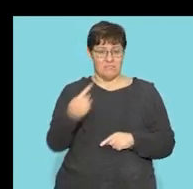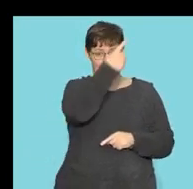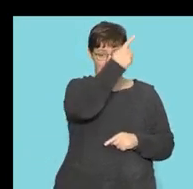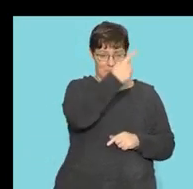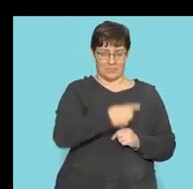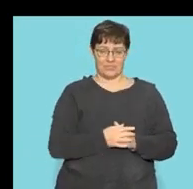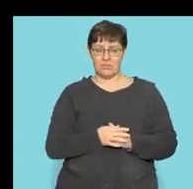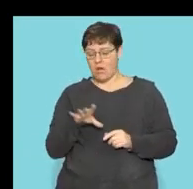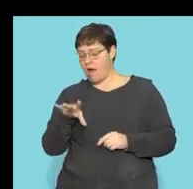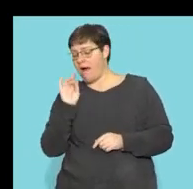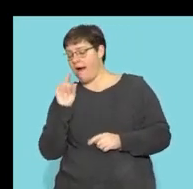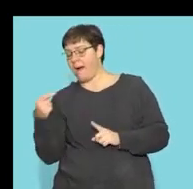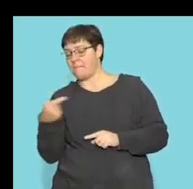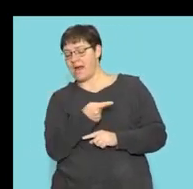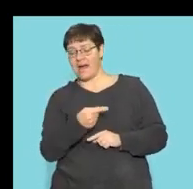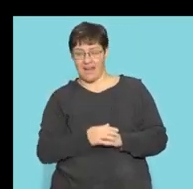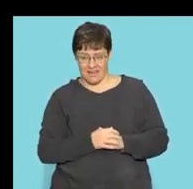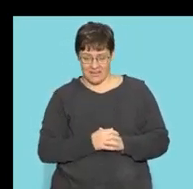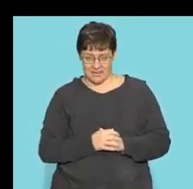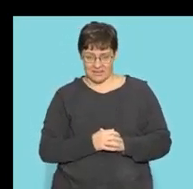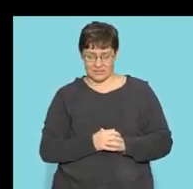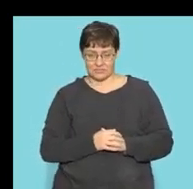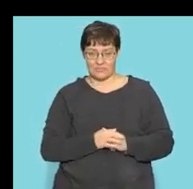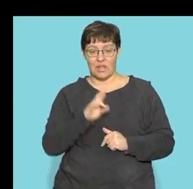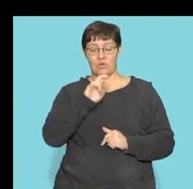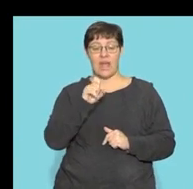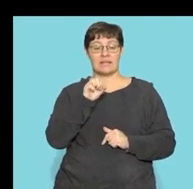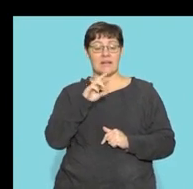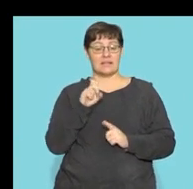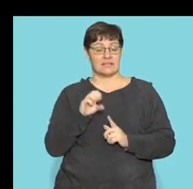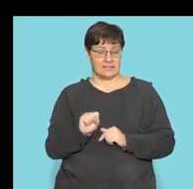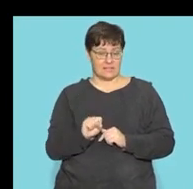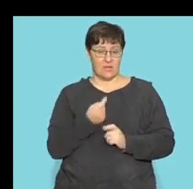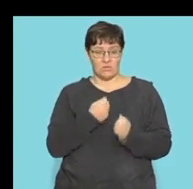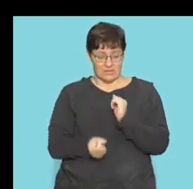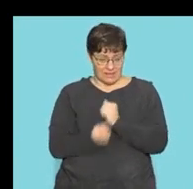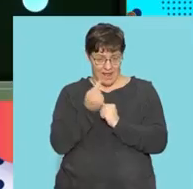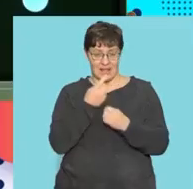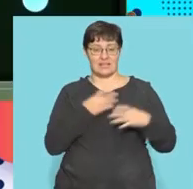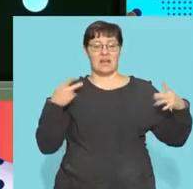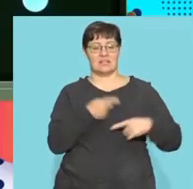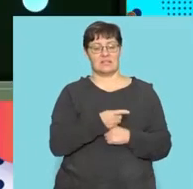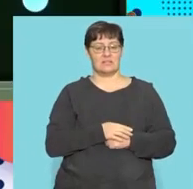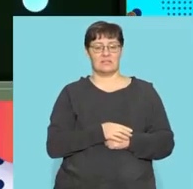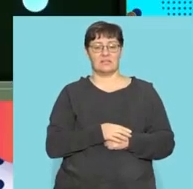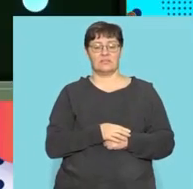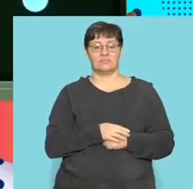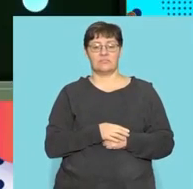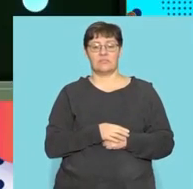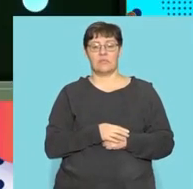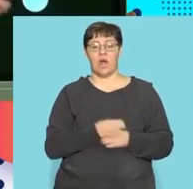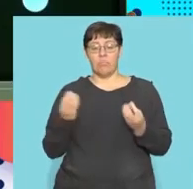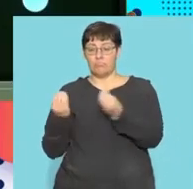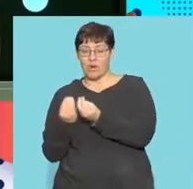that direction. So we pick up the reactants. We have to start with the